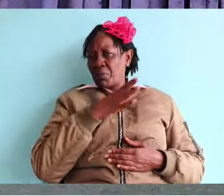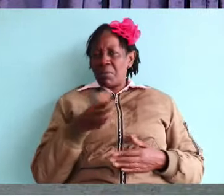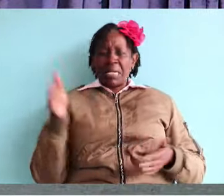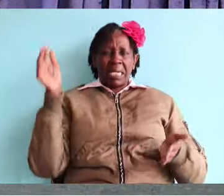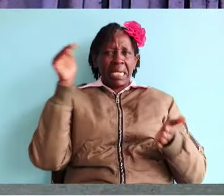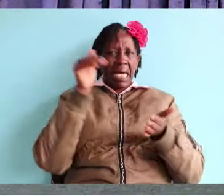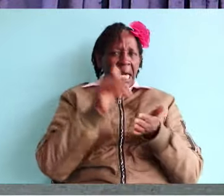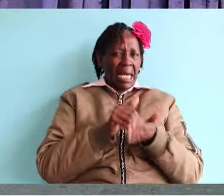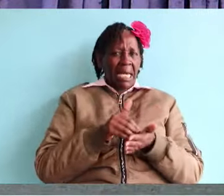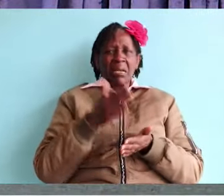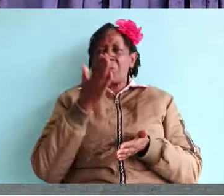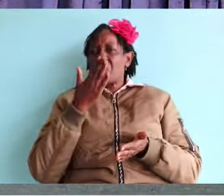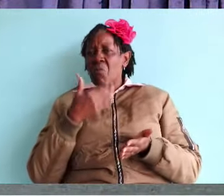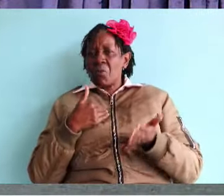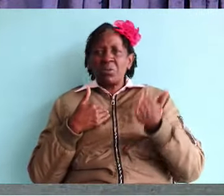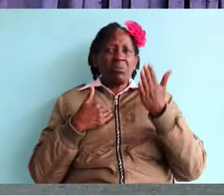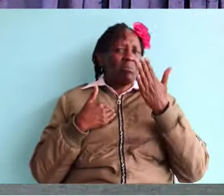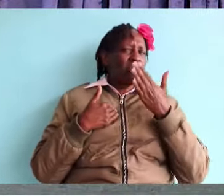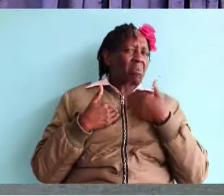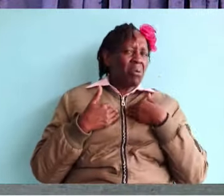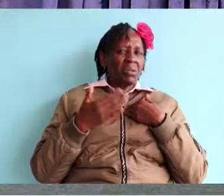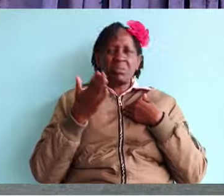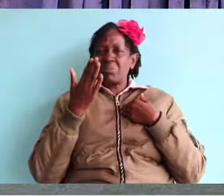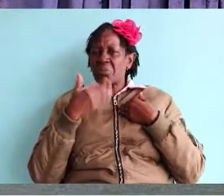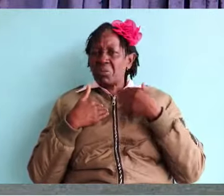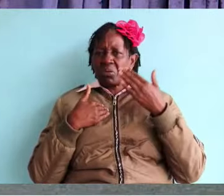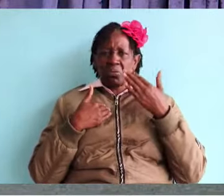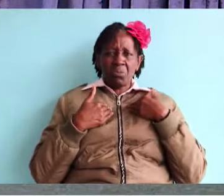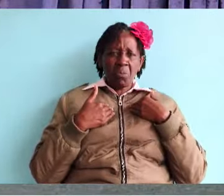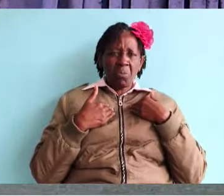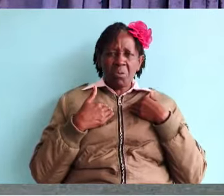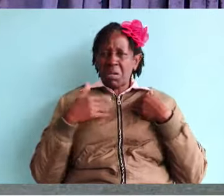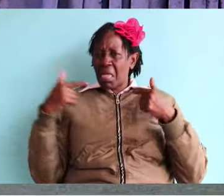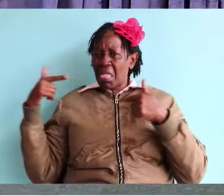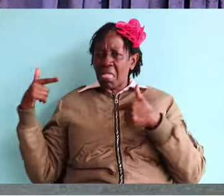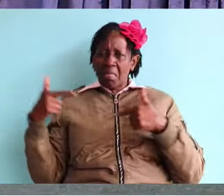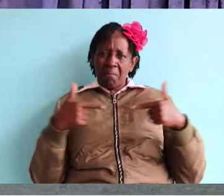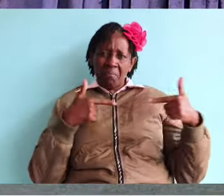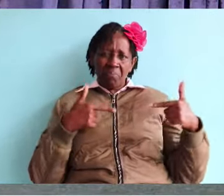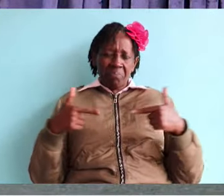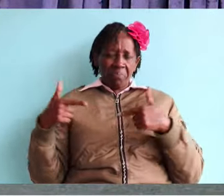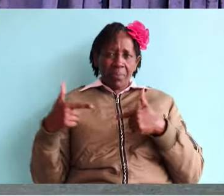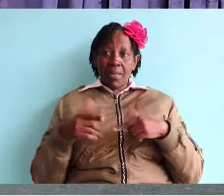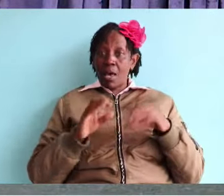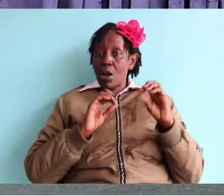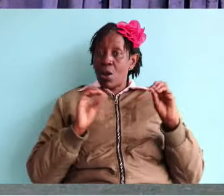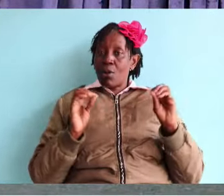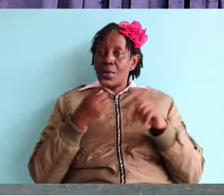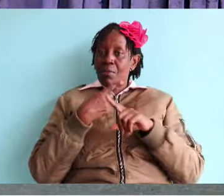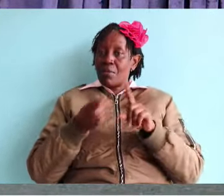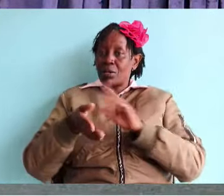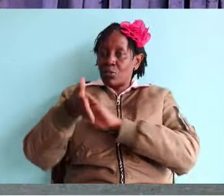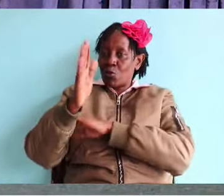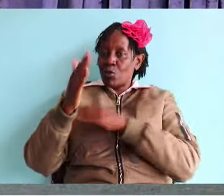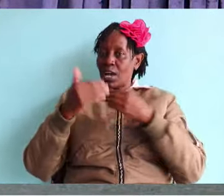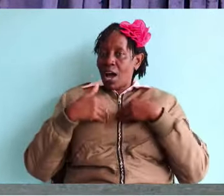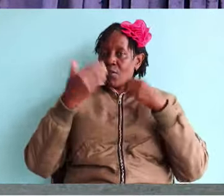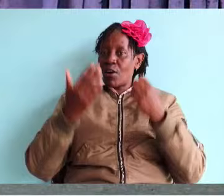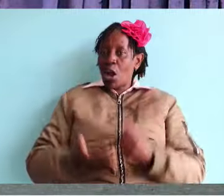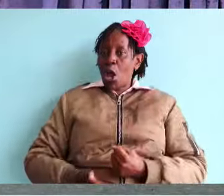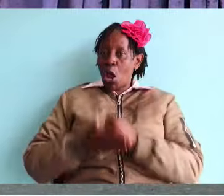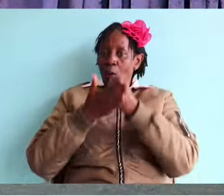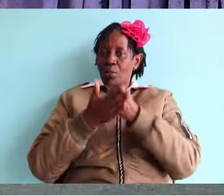going to want to avenge ourselves, but acknowledge that it is the Lord who has helped us. And in that kind